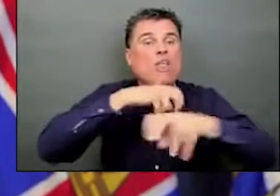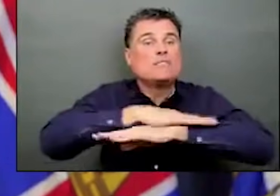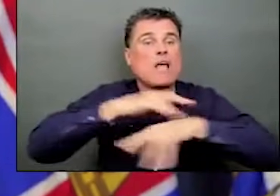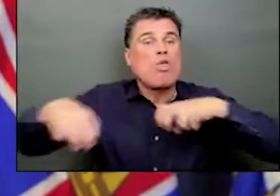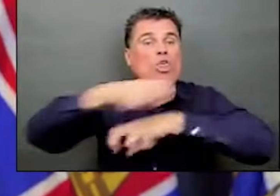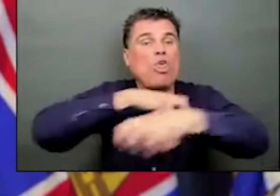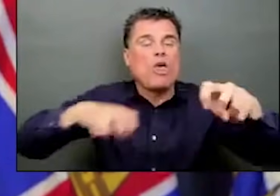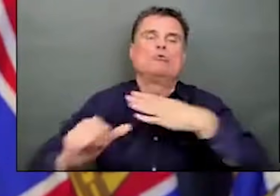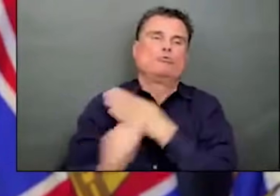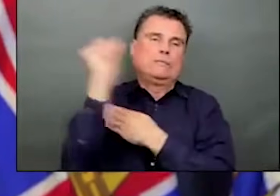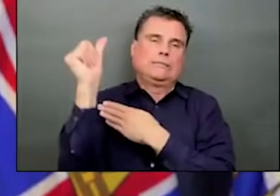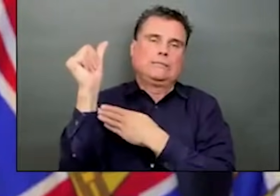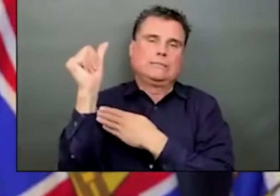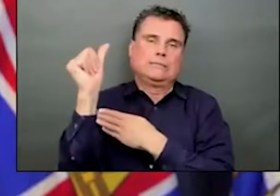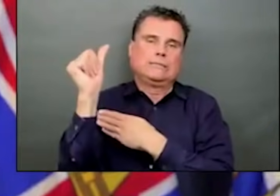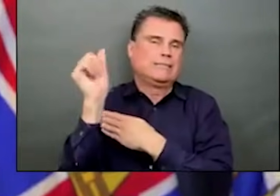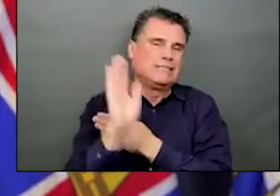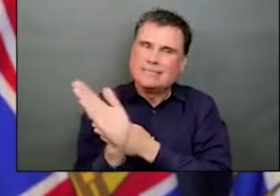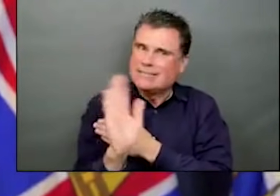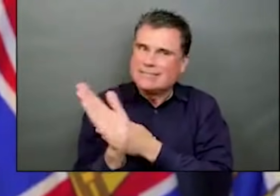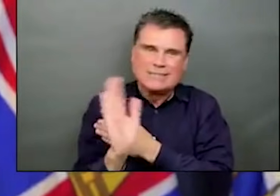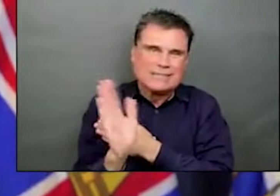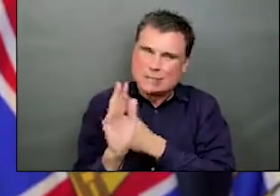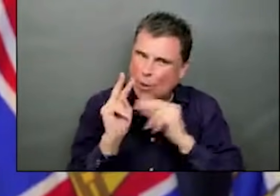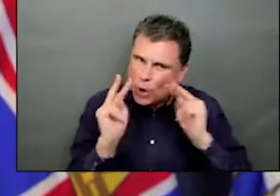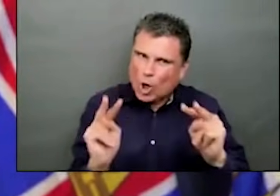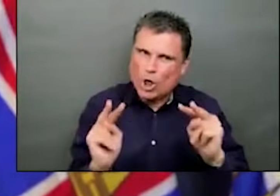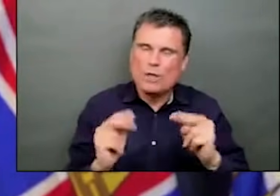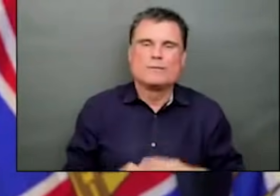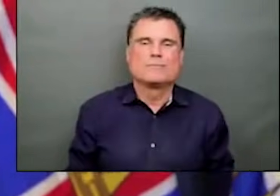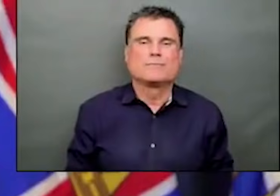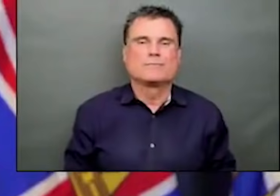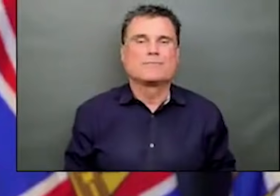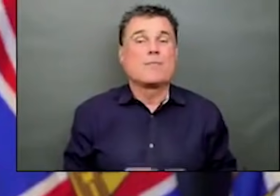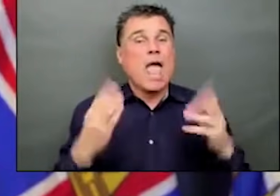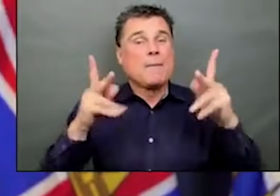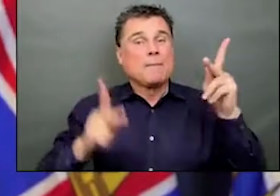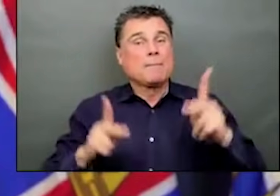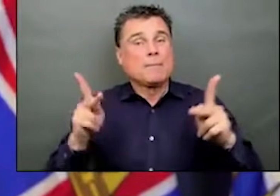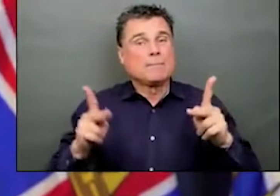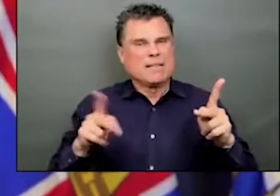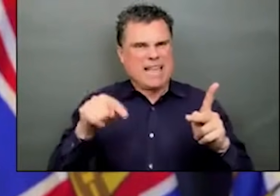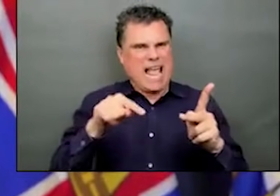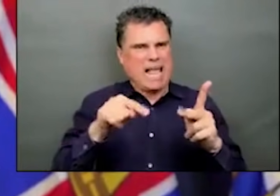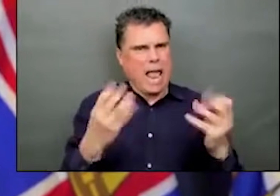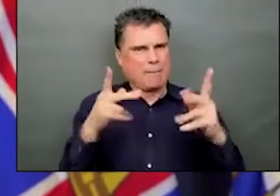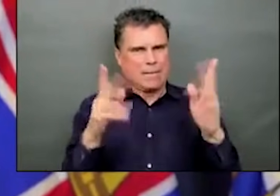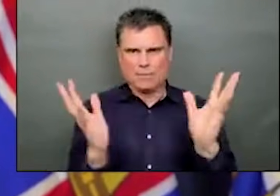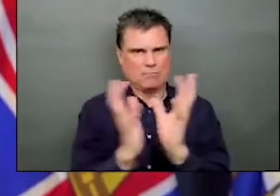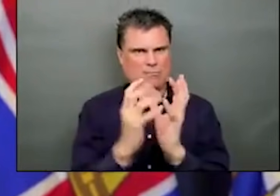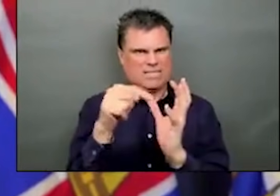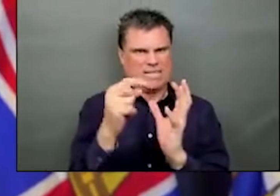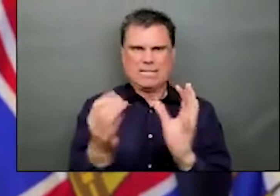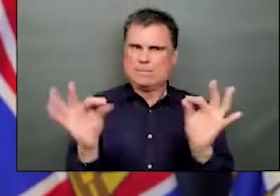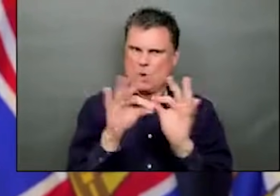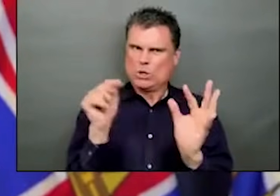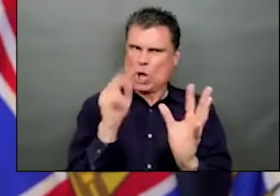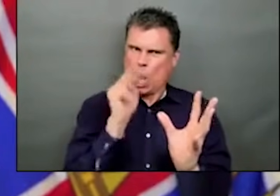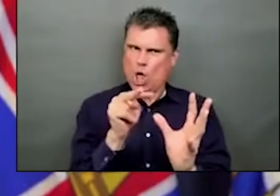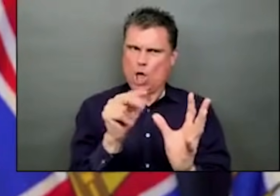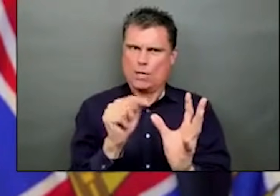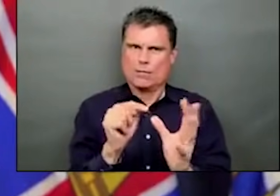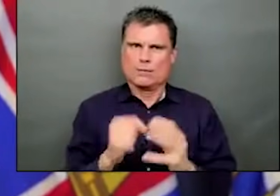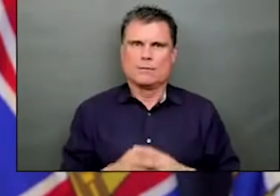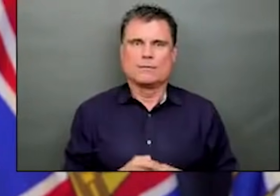make a big difference. And it's not only the numbers, if you have 25 people, the probability that one person has